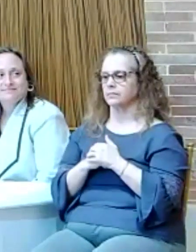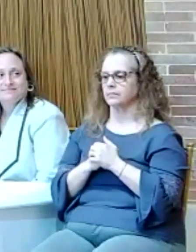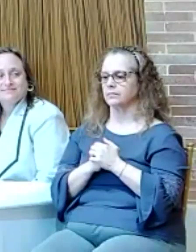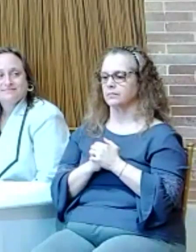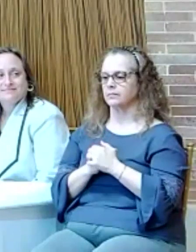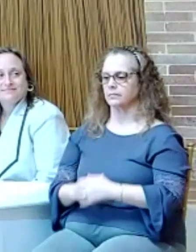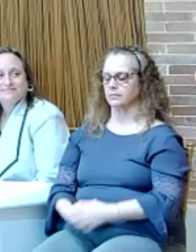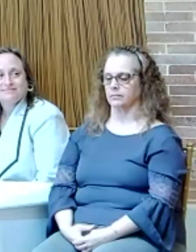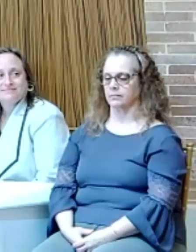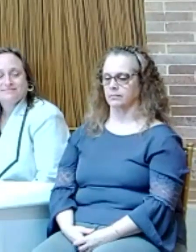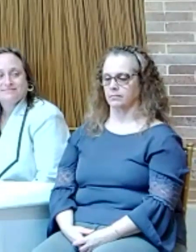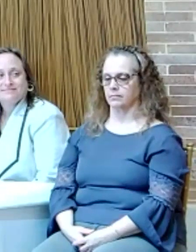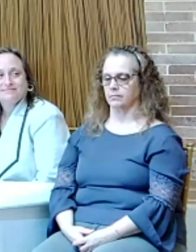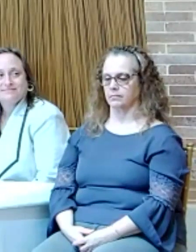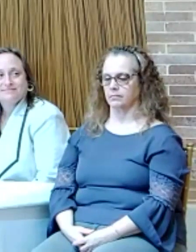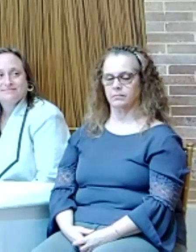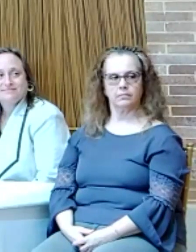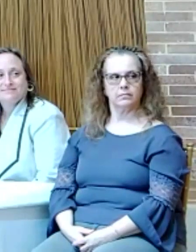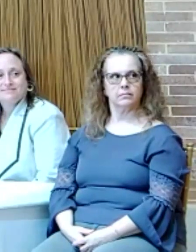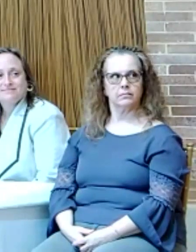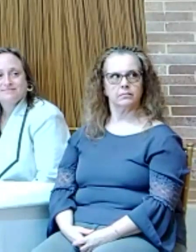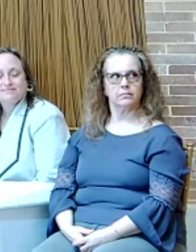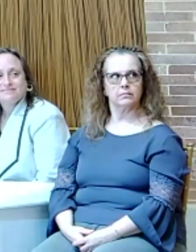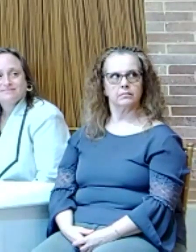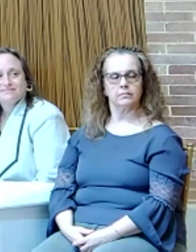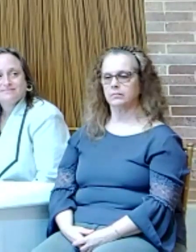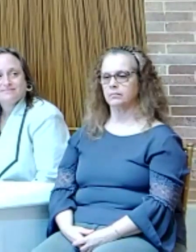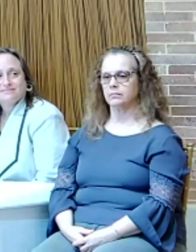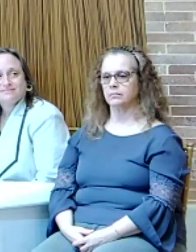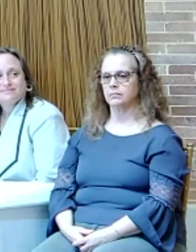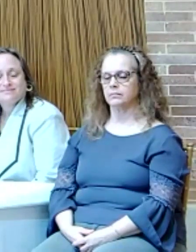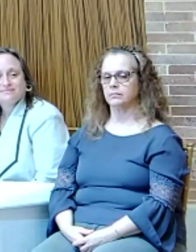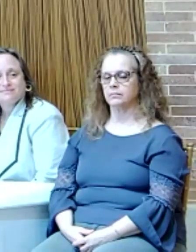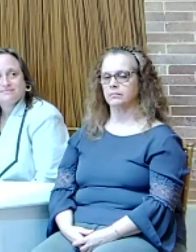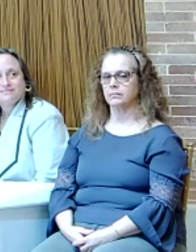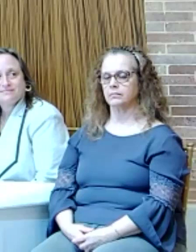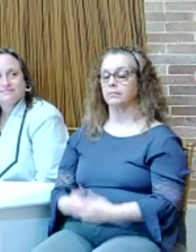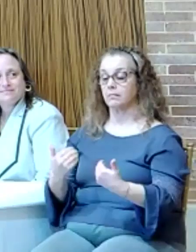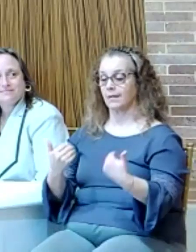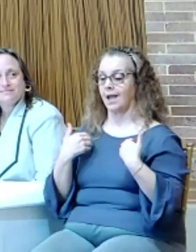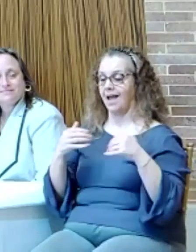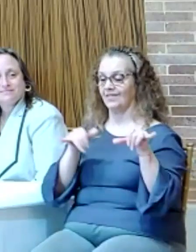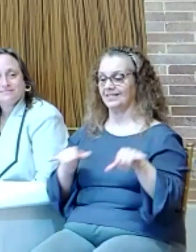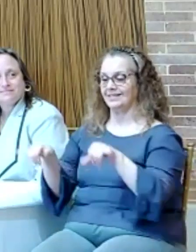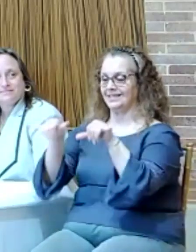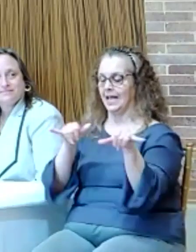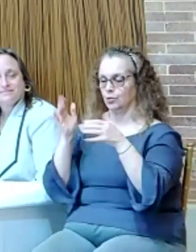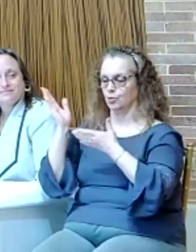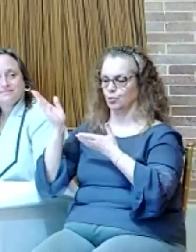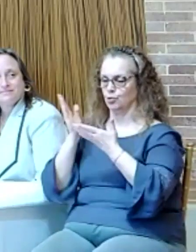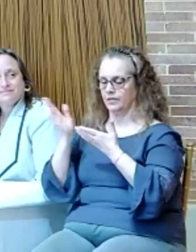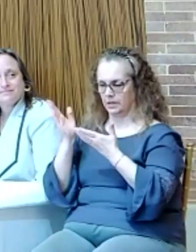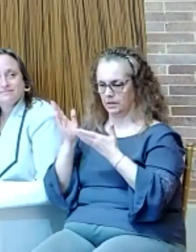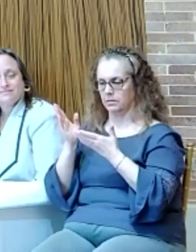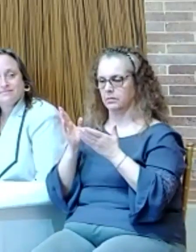uh a rather broad one are there standards of services required from agencies